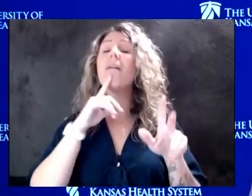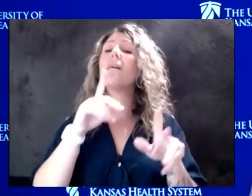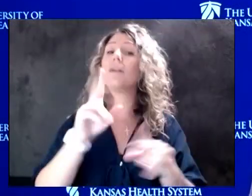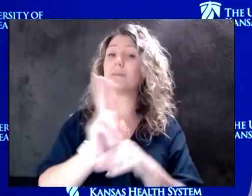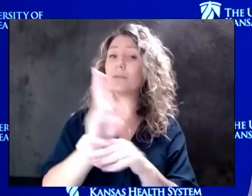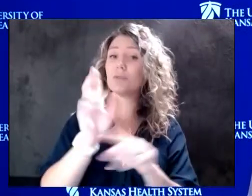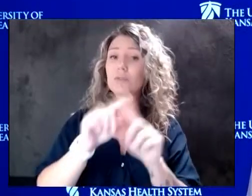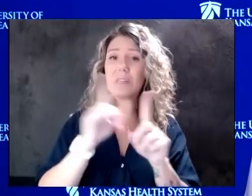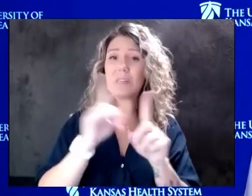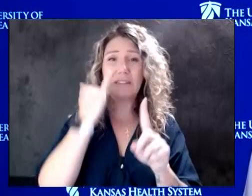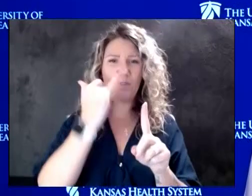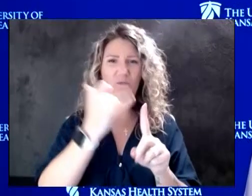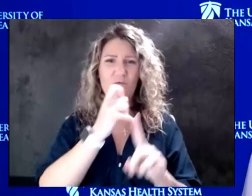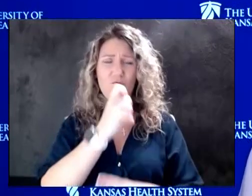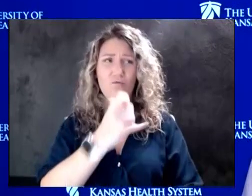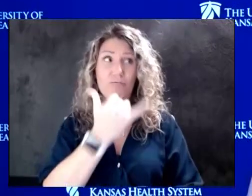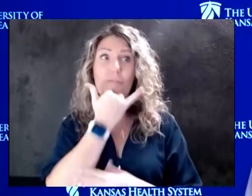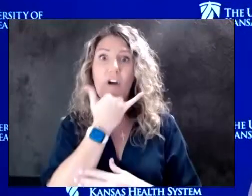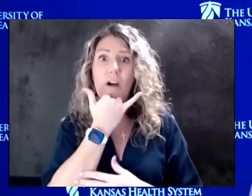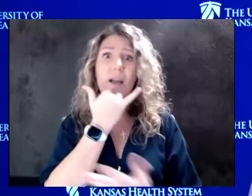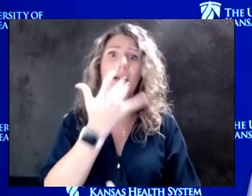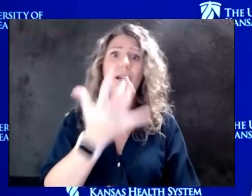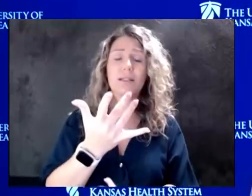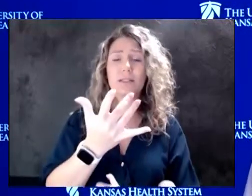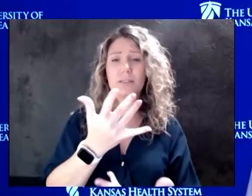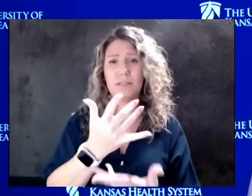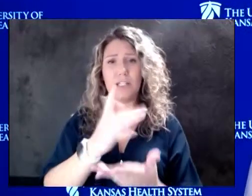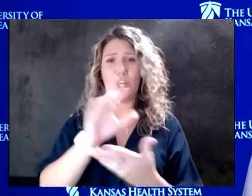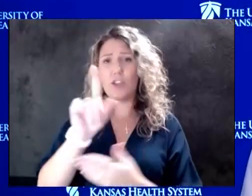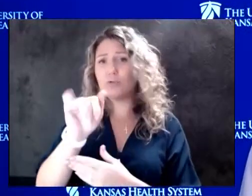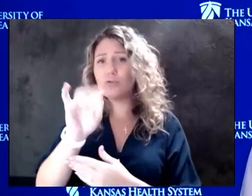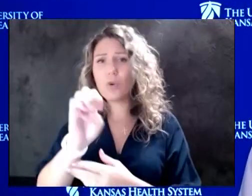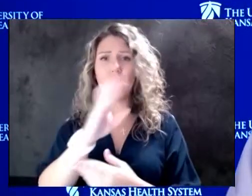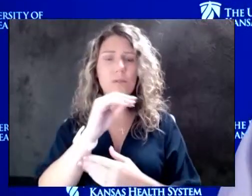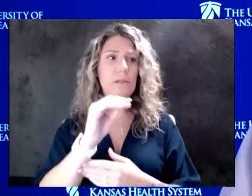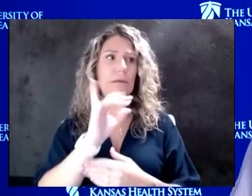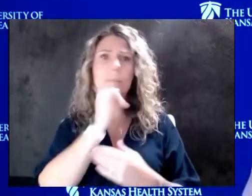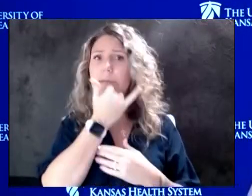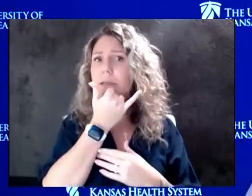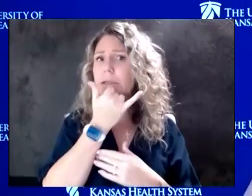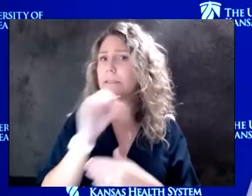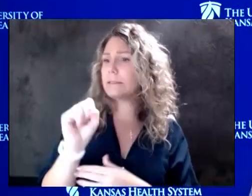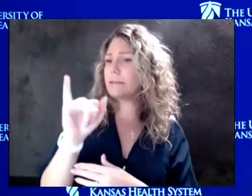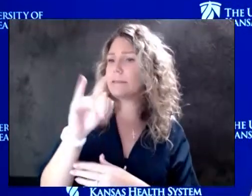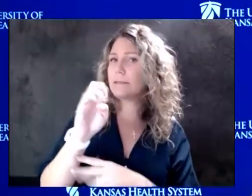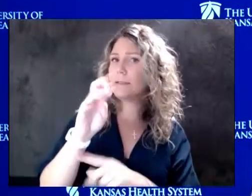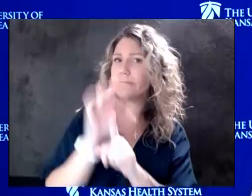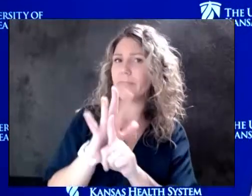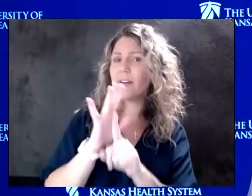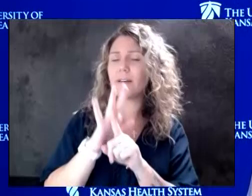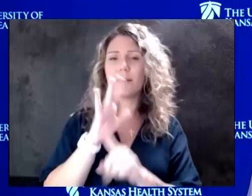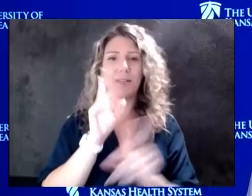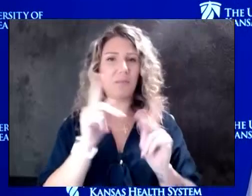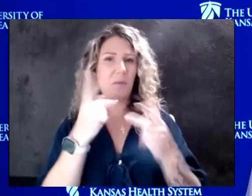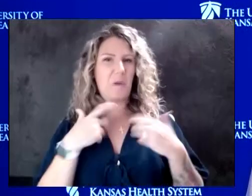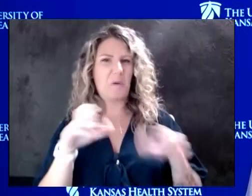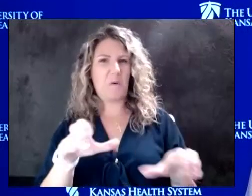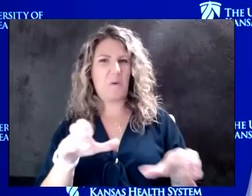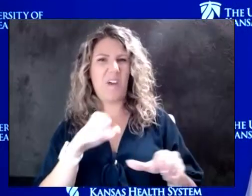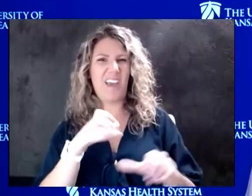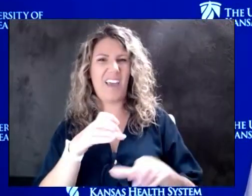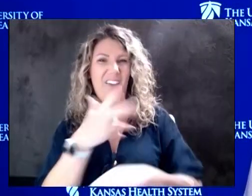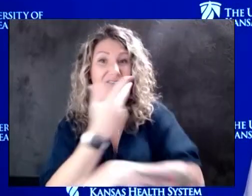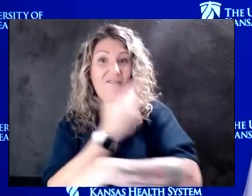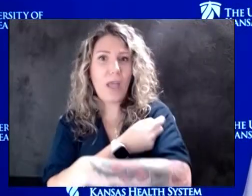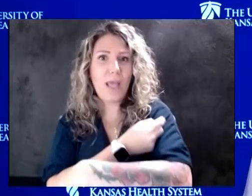certainly that risk of adverse events and side effects. People don't want to get a vaccine because they're being, they may